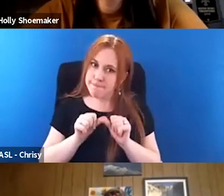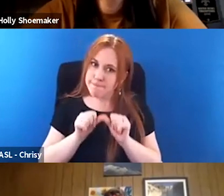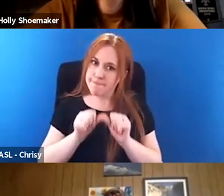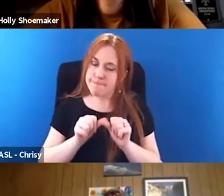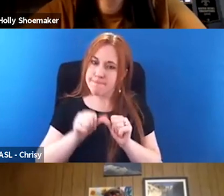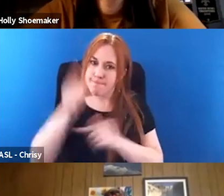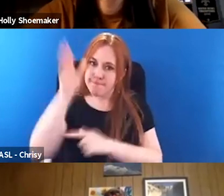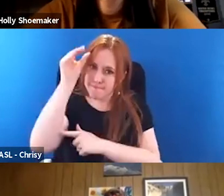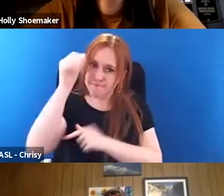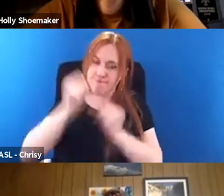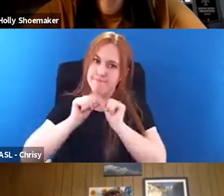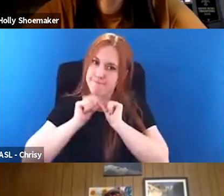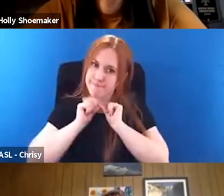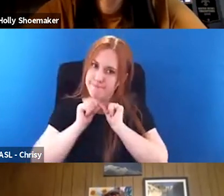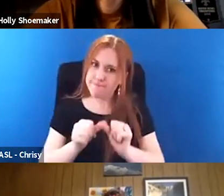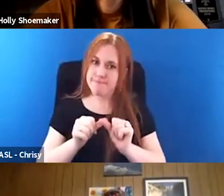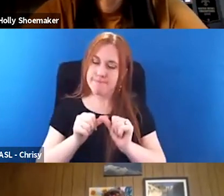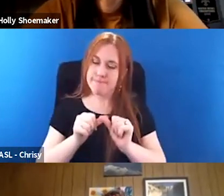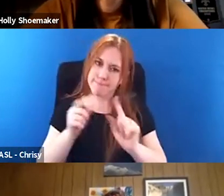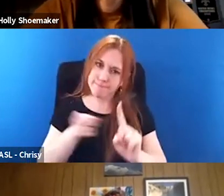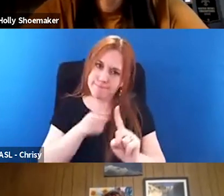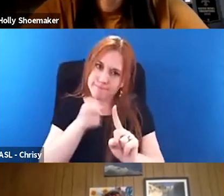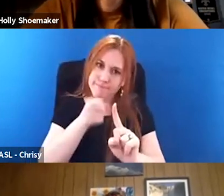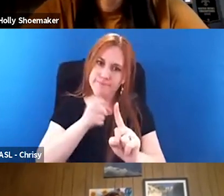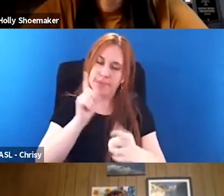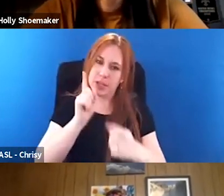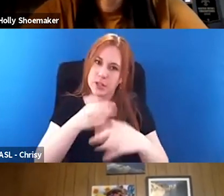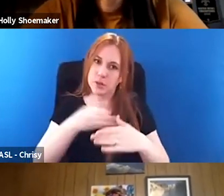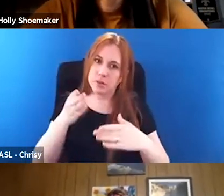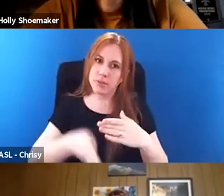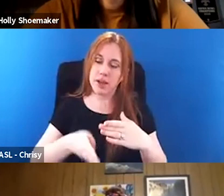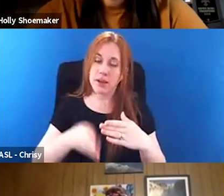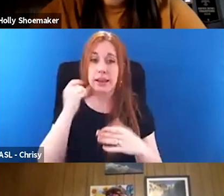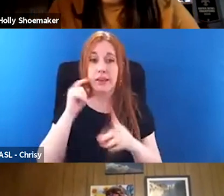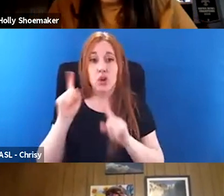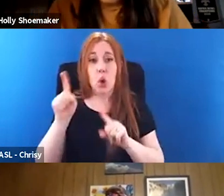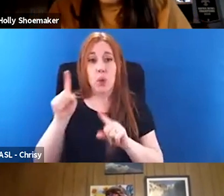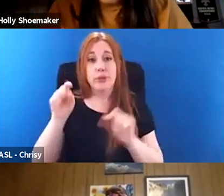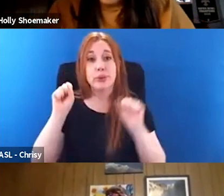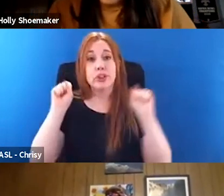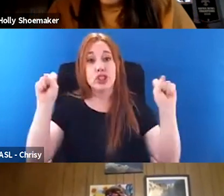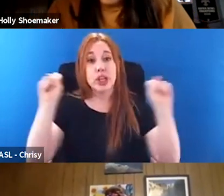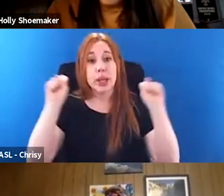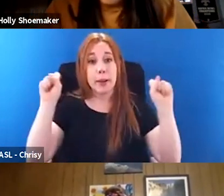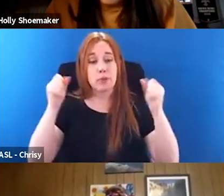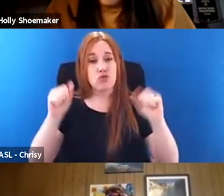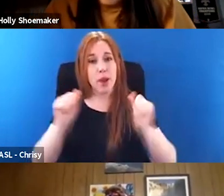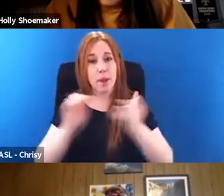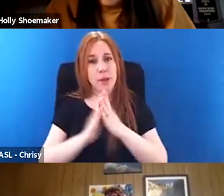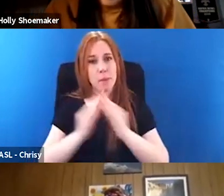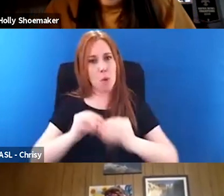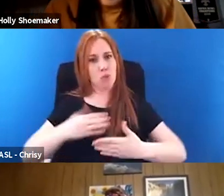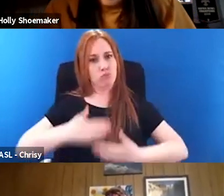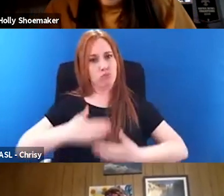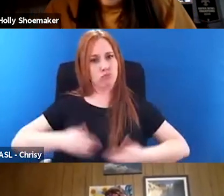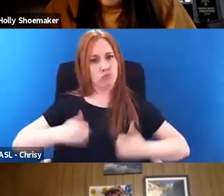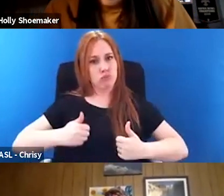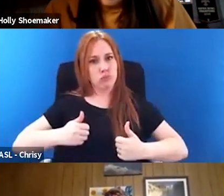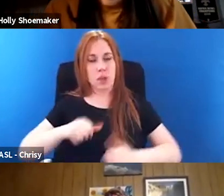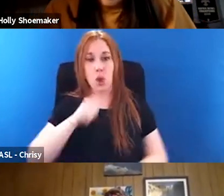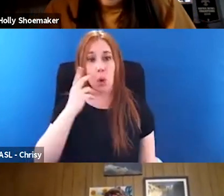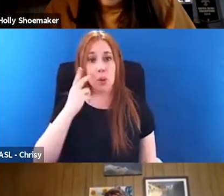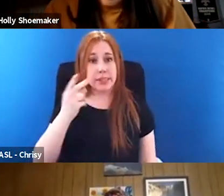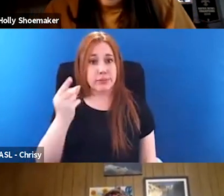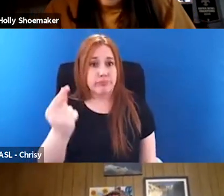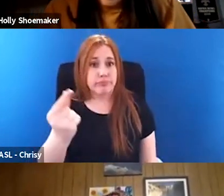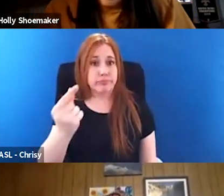get it done. So, you know, if you were going to the gym and trying to be more fit, you're not going to expect to see all the results